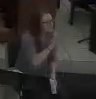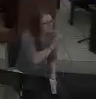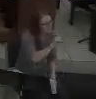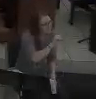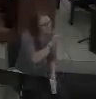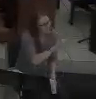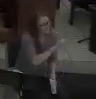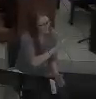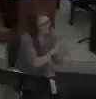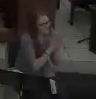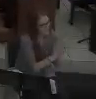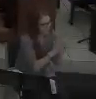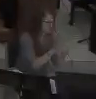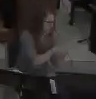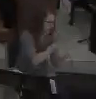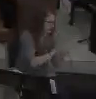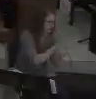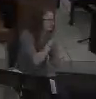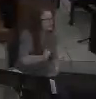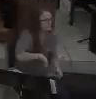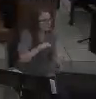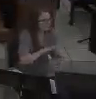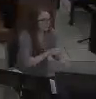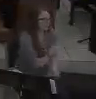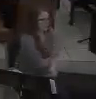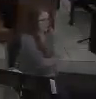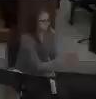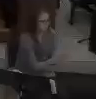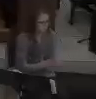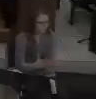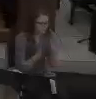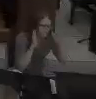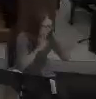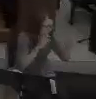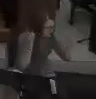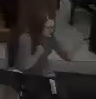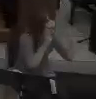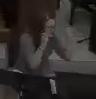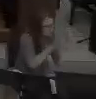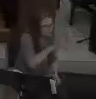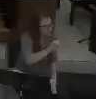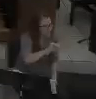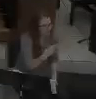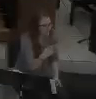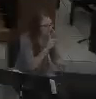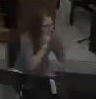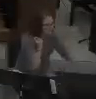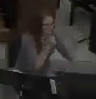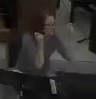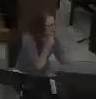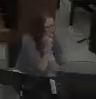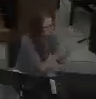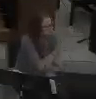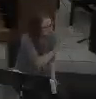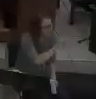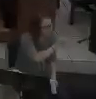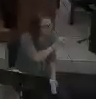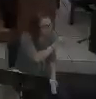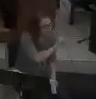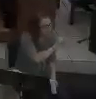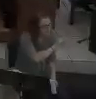They'll be doing 3 pieces, so it's going to be a wonderful celebration. I saw that Bill and Mark, who were here